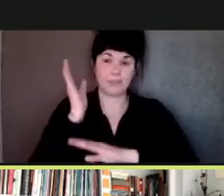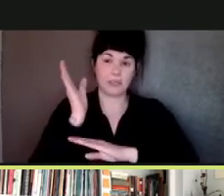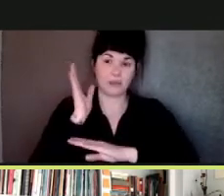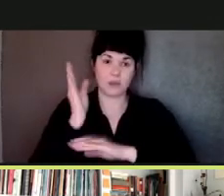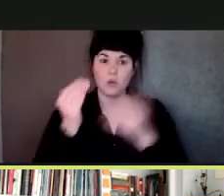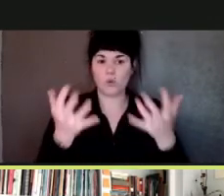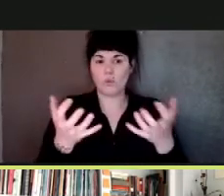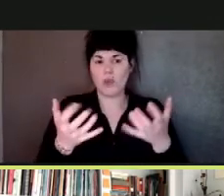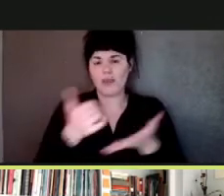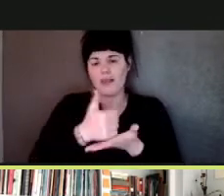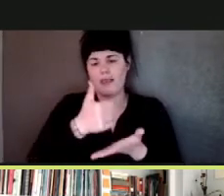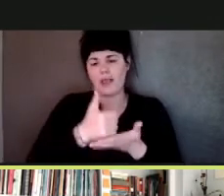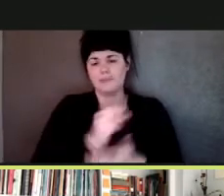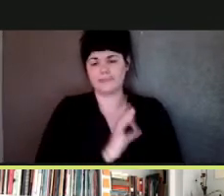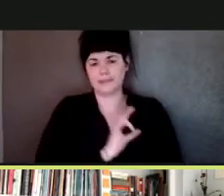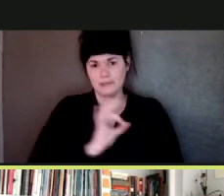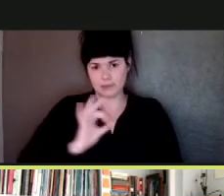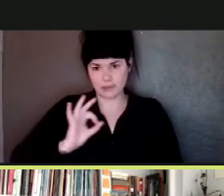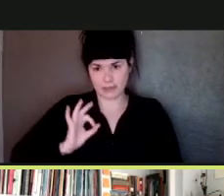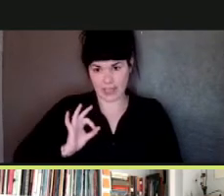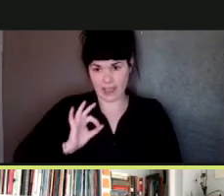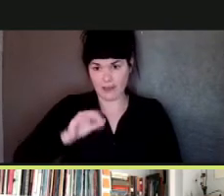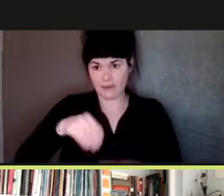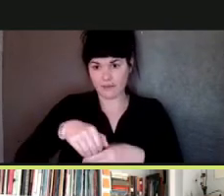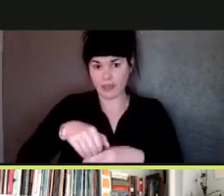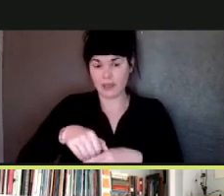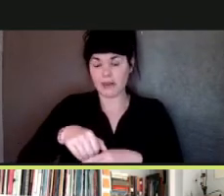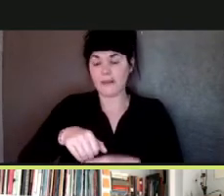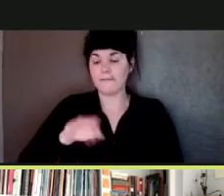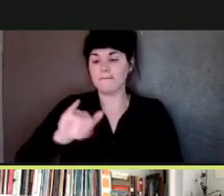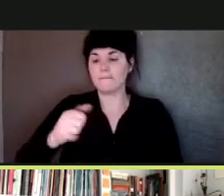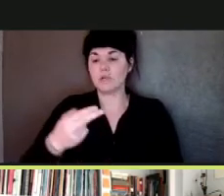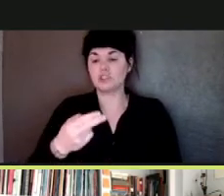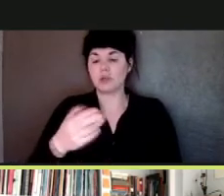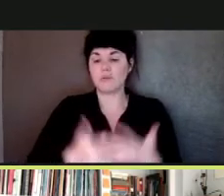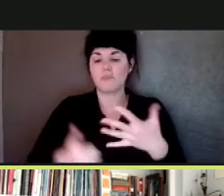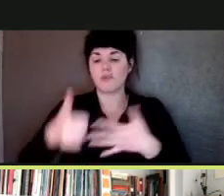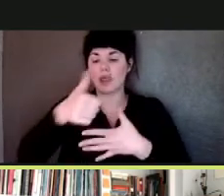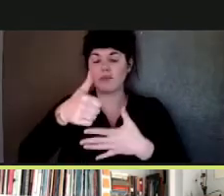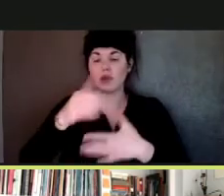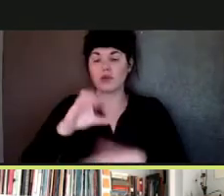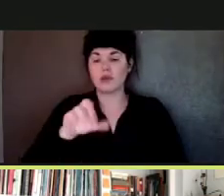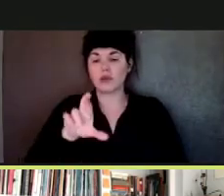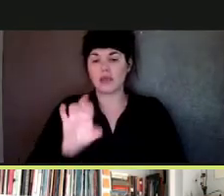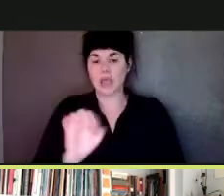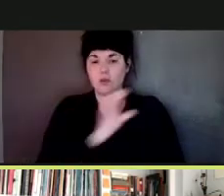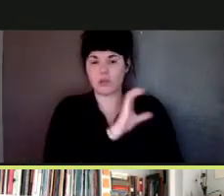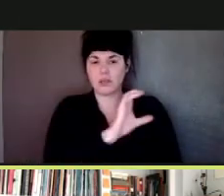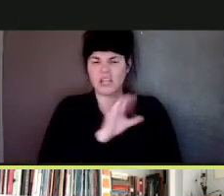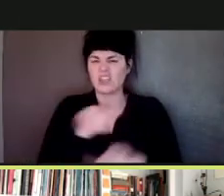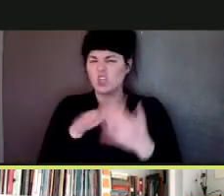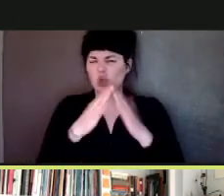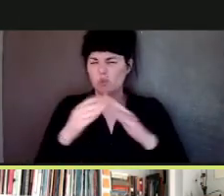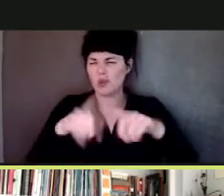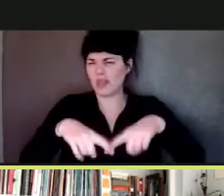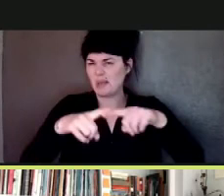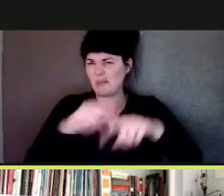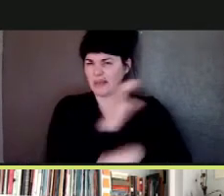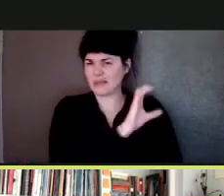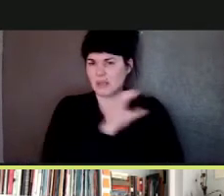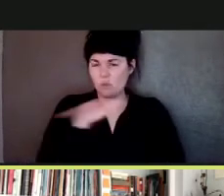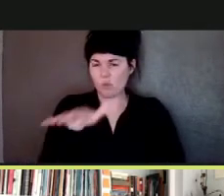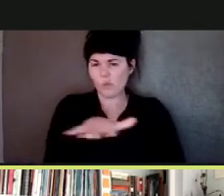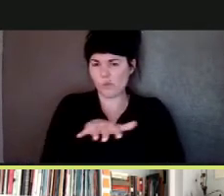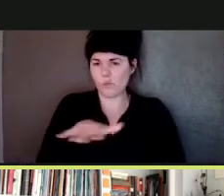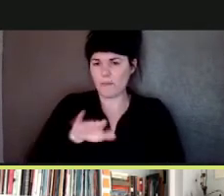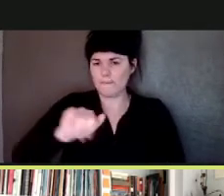the staff at Michigan Primary Care Clinics, so these are community-based clinics throughout the state of Michigan, to have good conversations